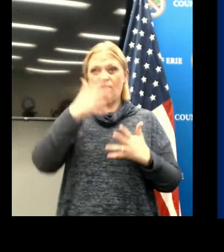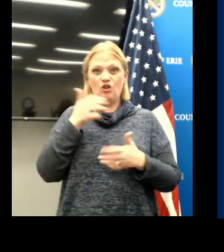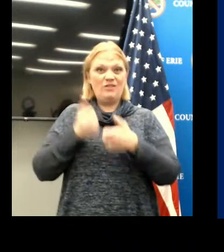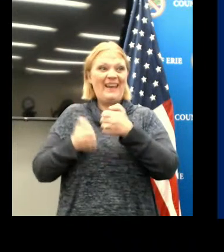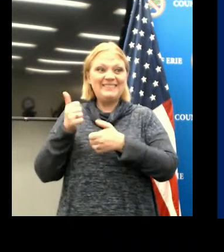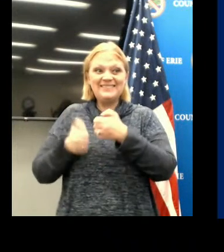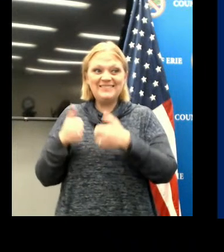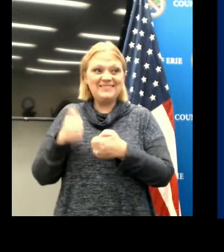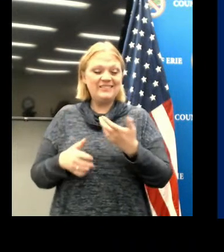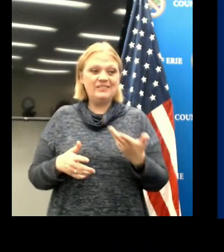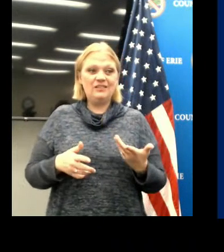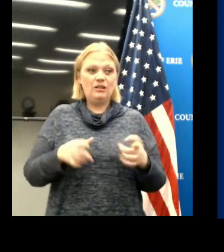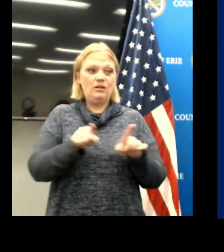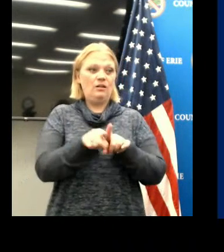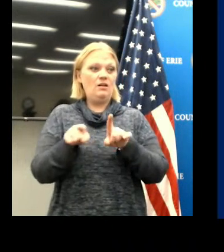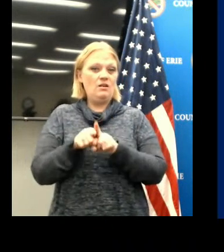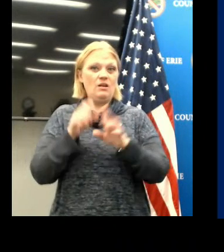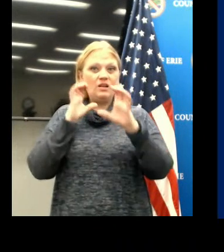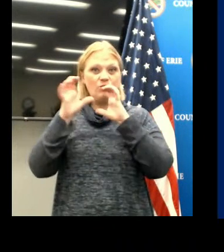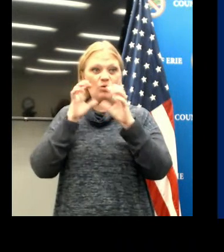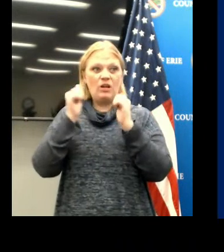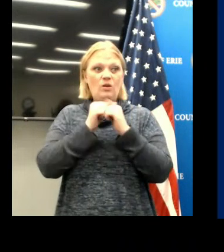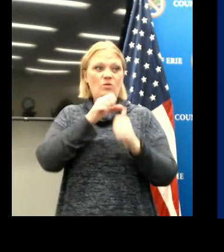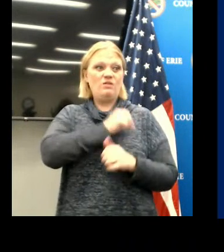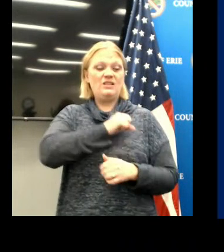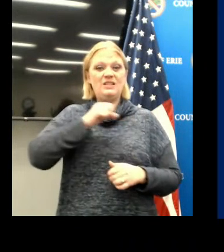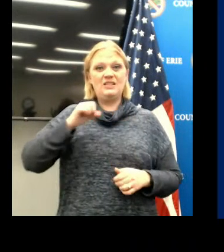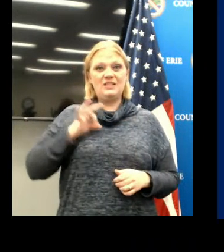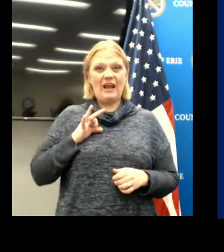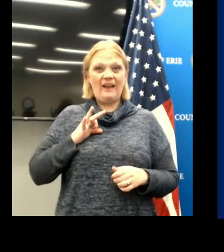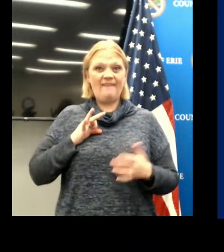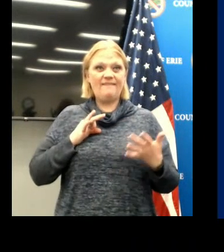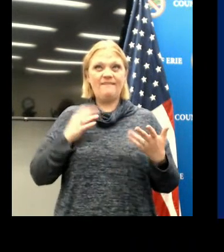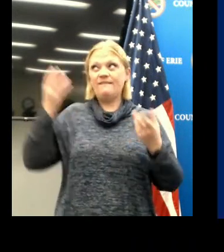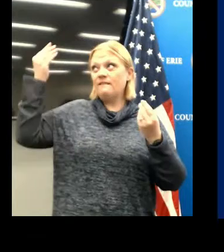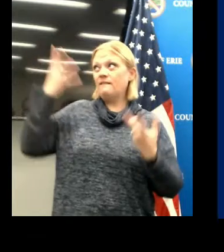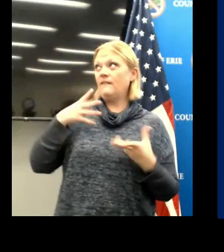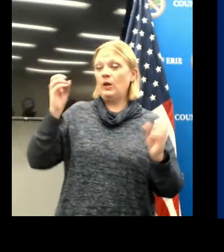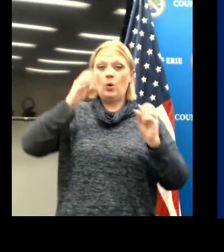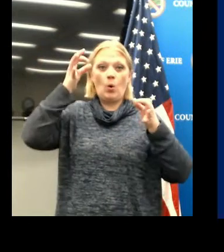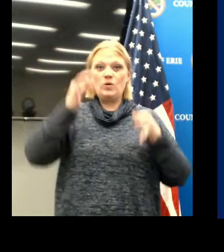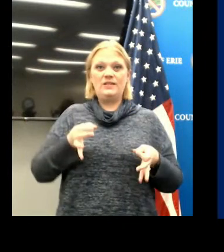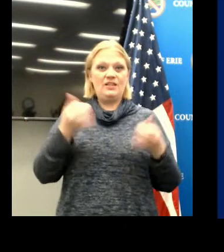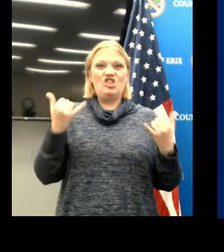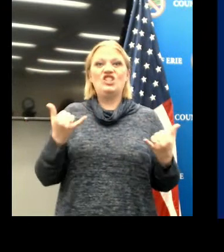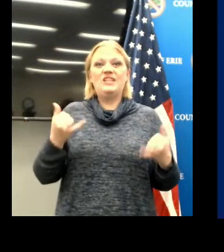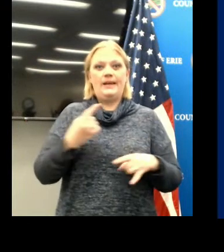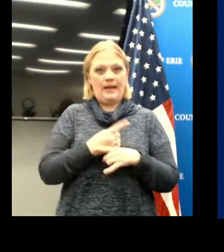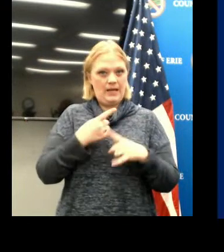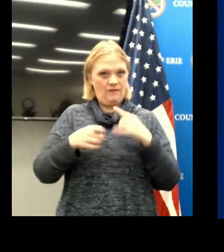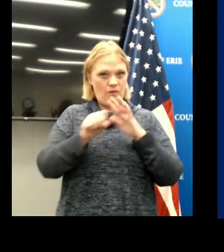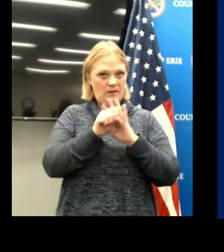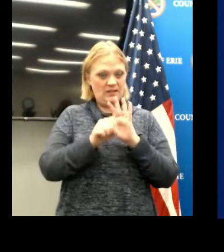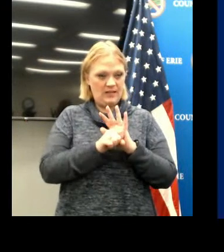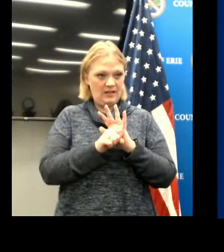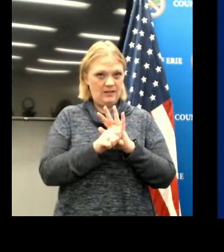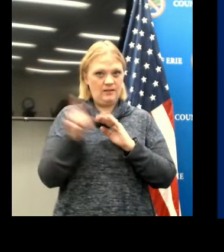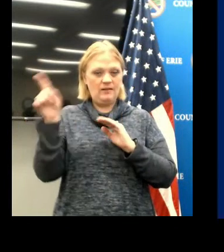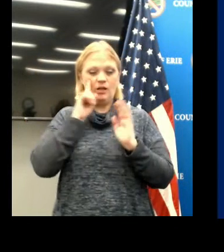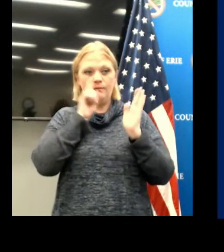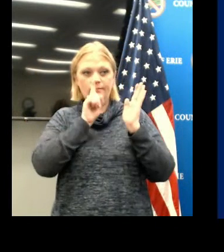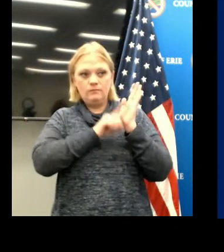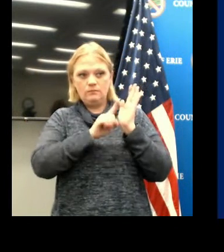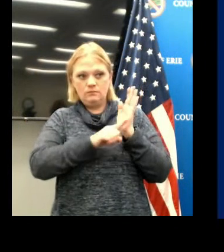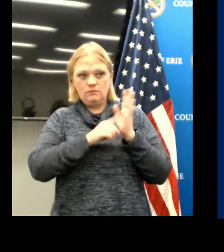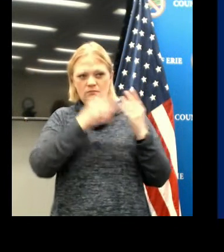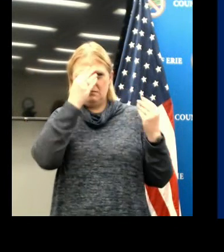text, as well as communicating with the staff. And I've been told no decision will be made today by the state. They are examining the data,